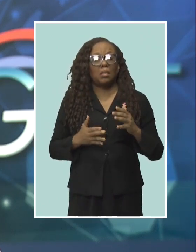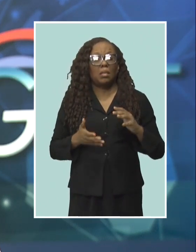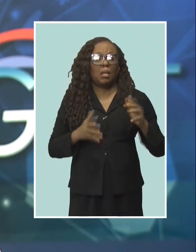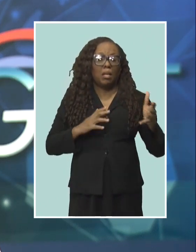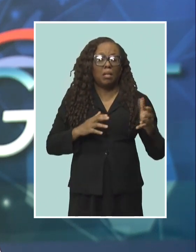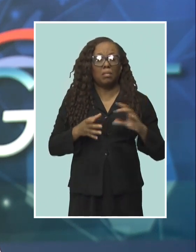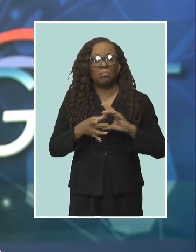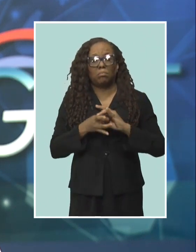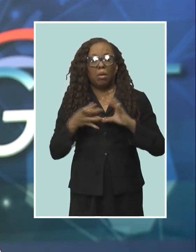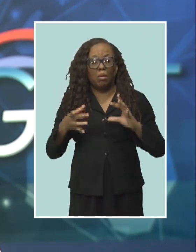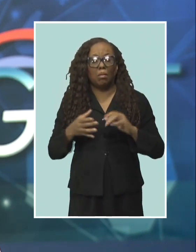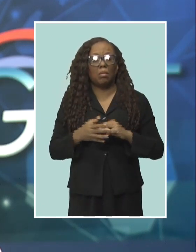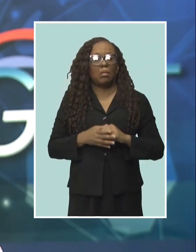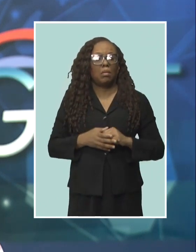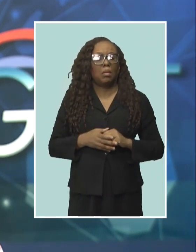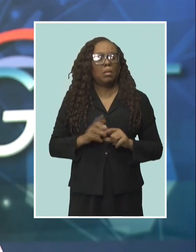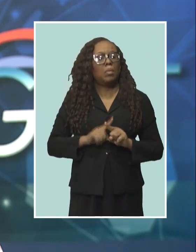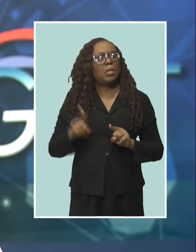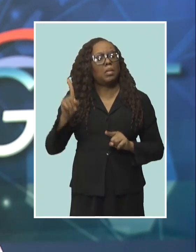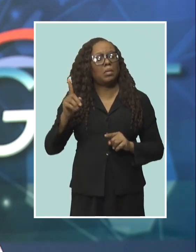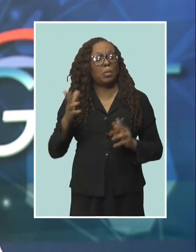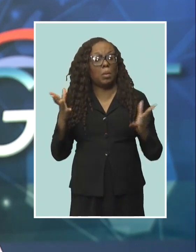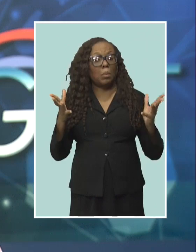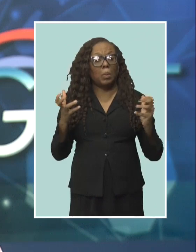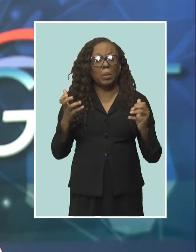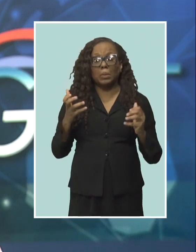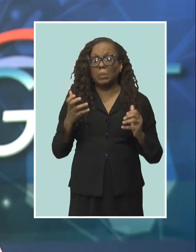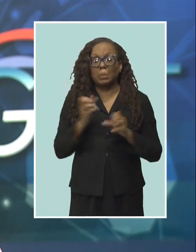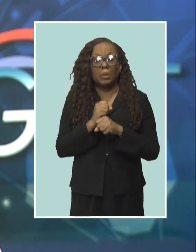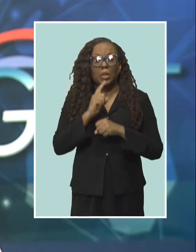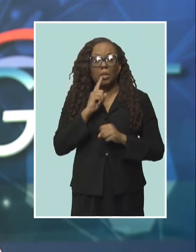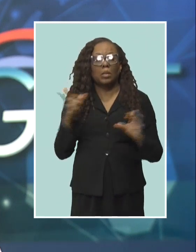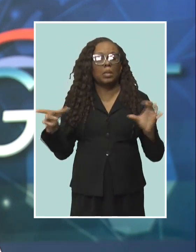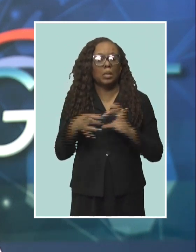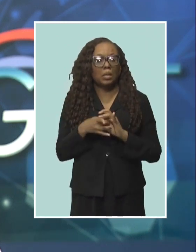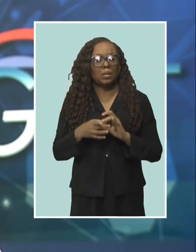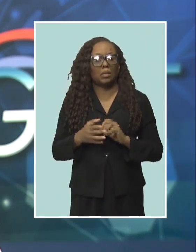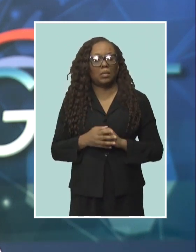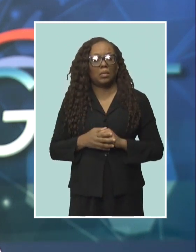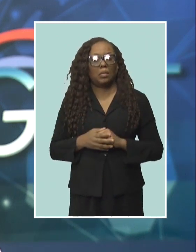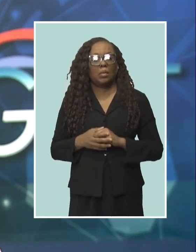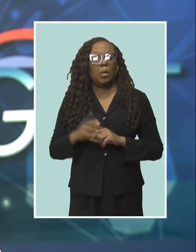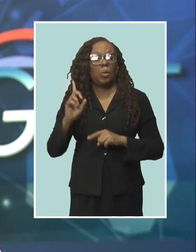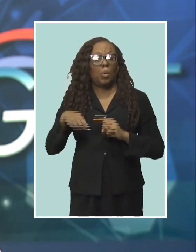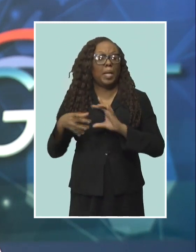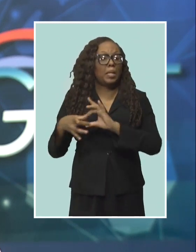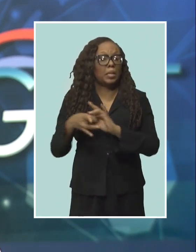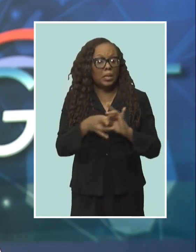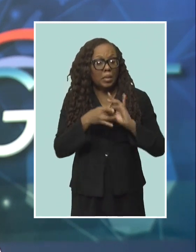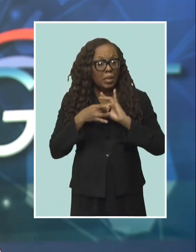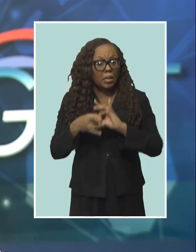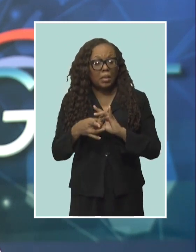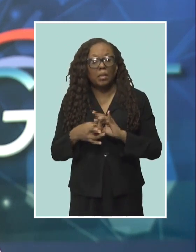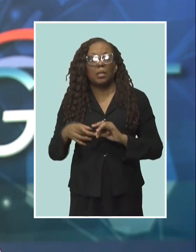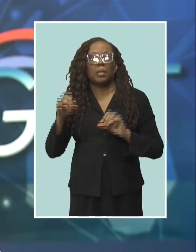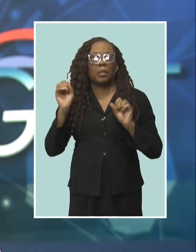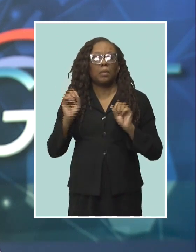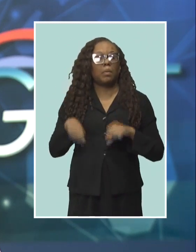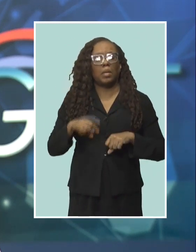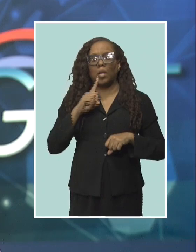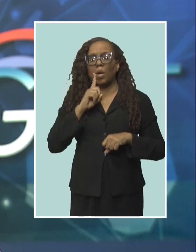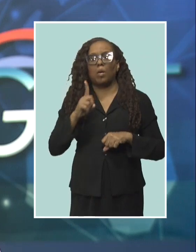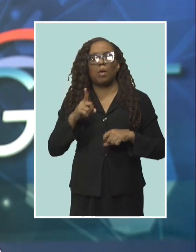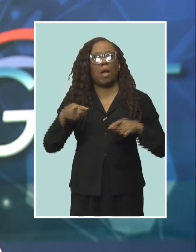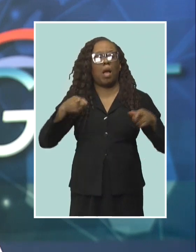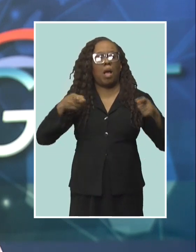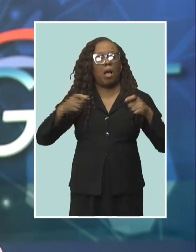of separation will be the future. Ms. Motley told African leaders it is only through unity that climate-vulnerable countries can confront the